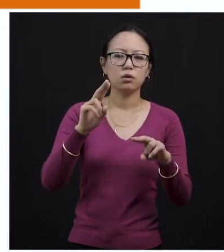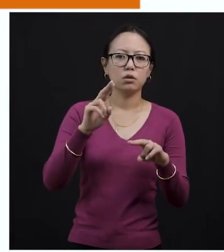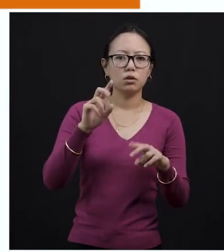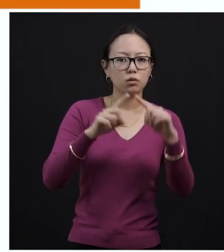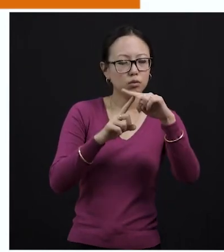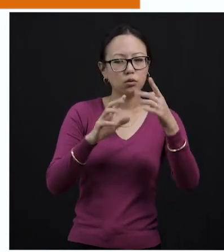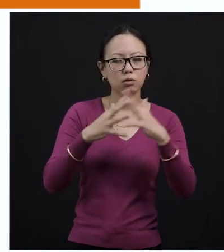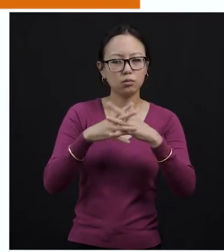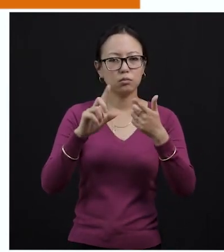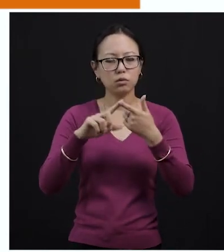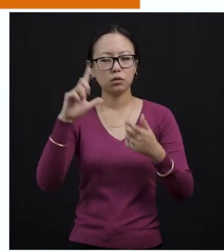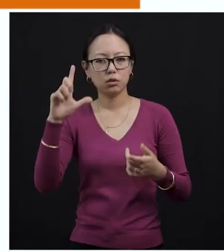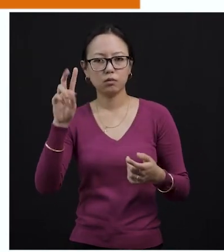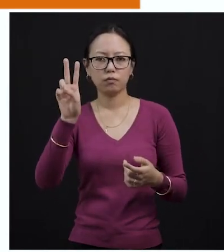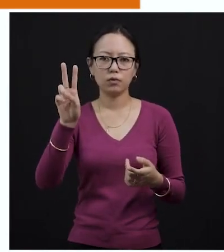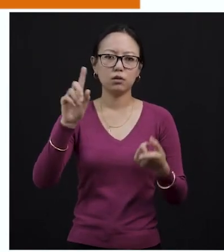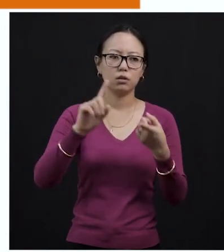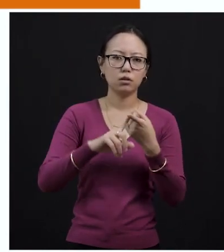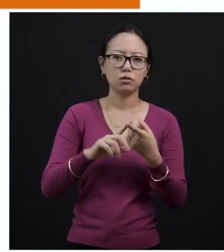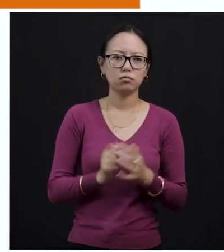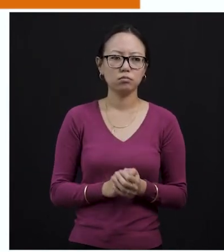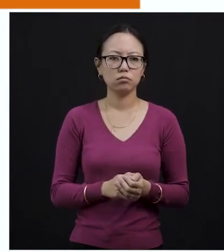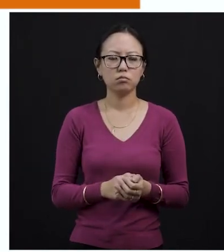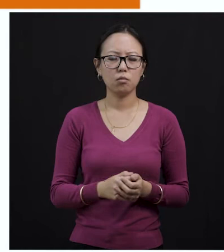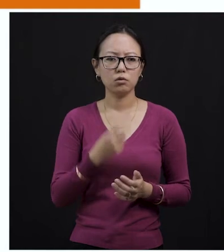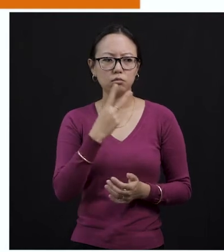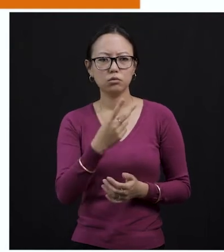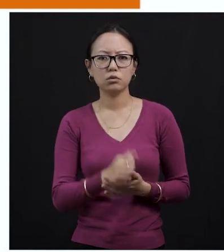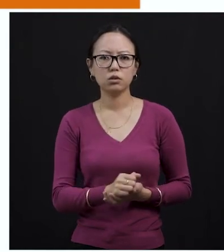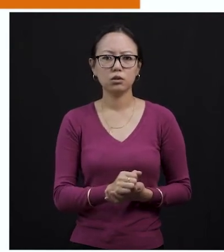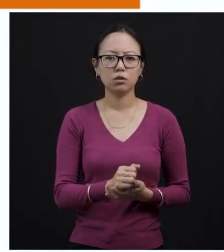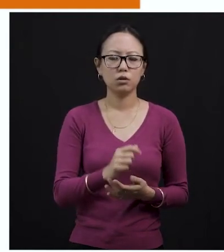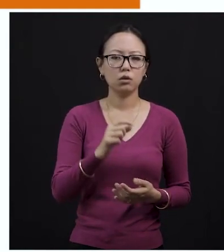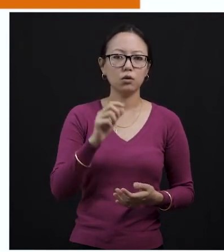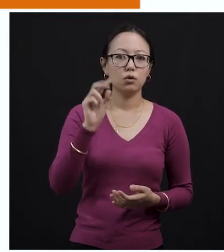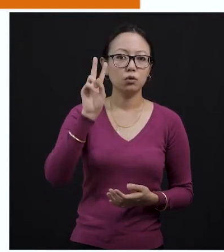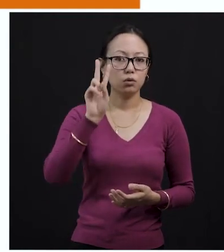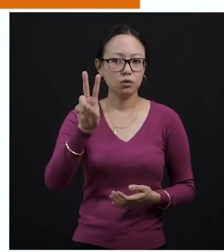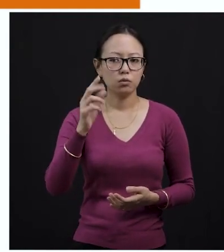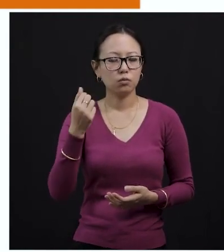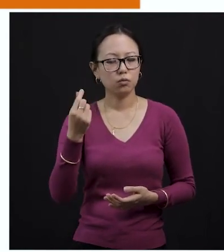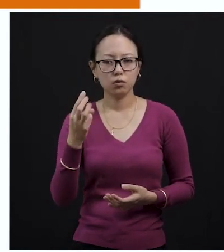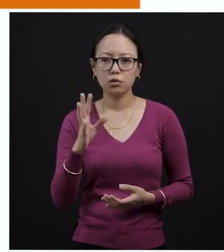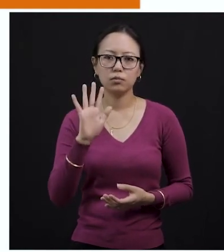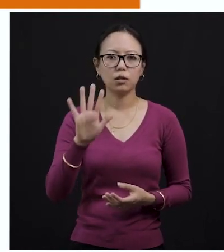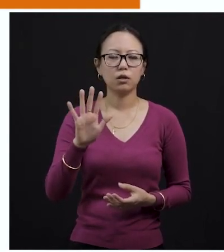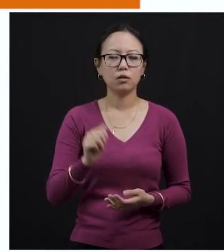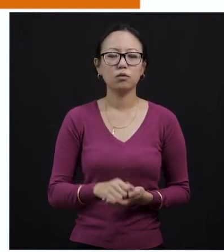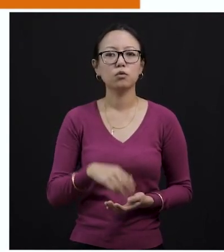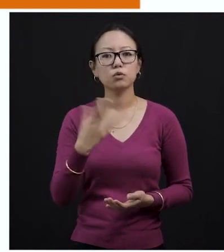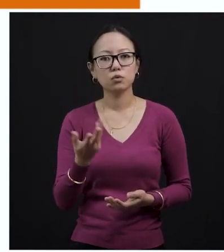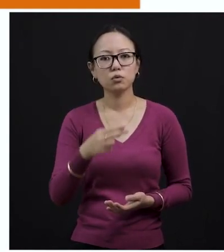14. So there are two numbers combined together forming a number. So they are called two-digit numbers.